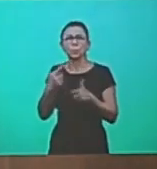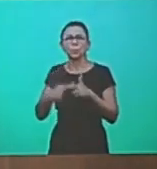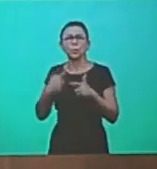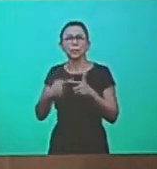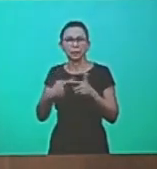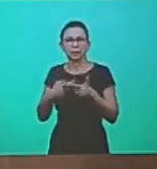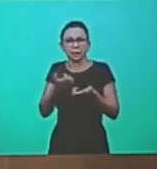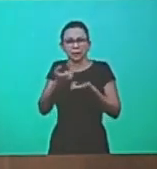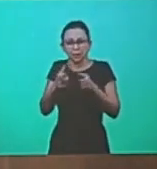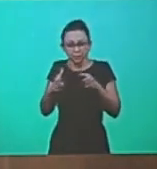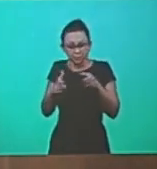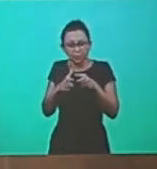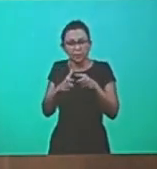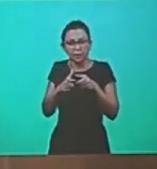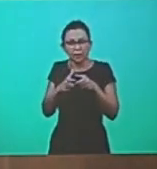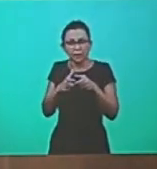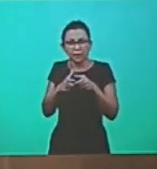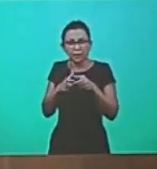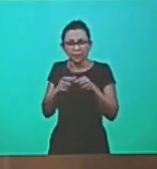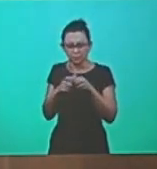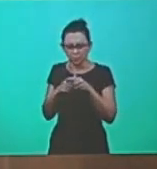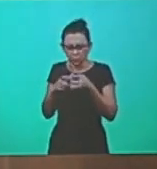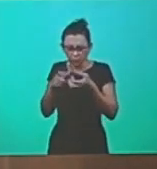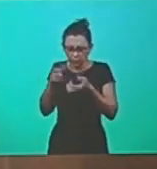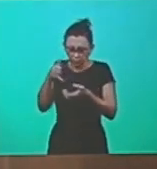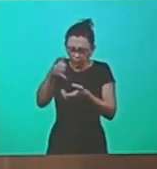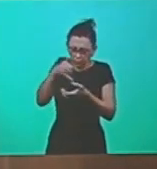The candle, the lamp,